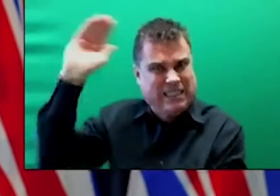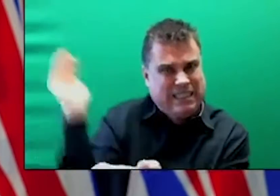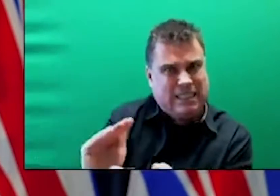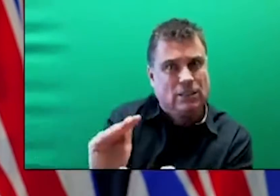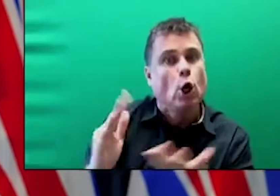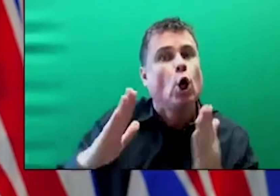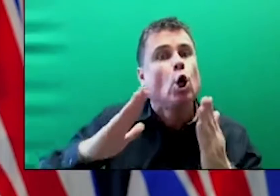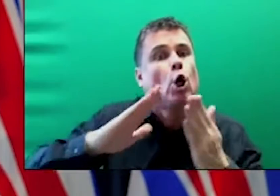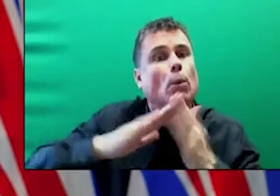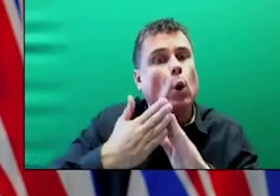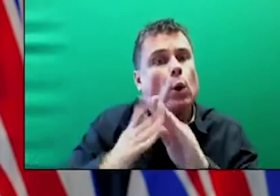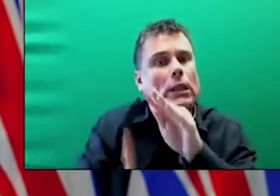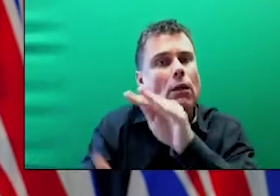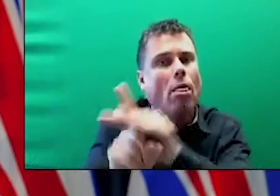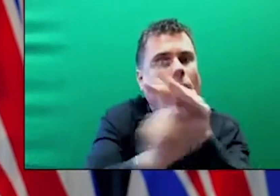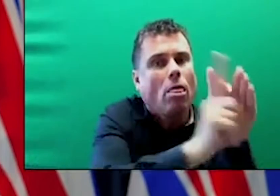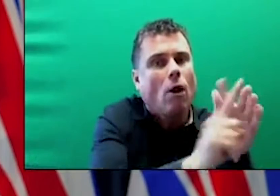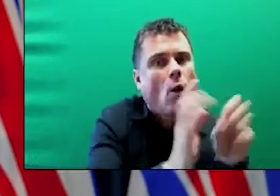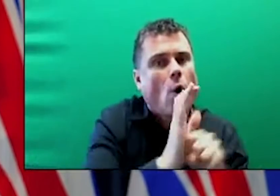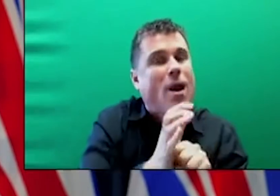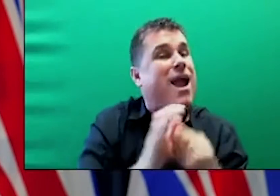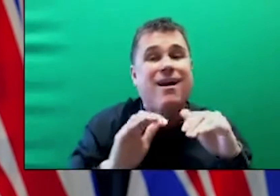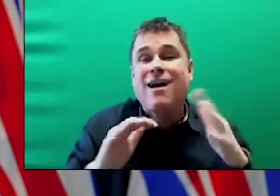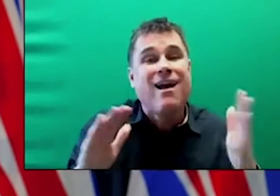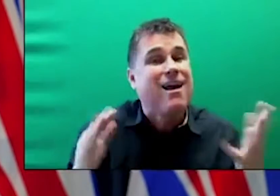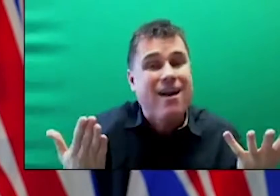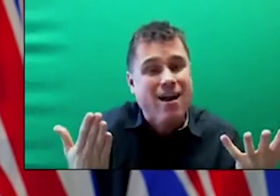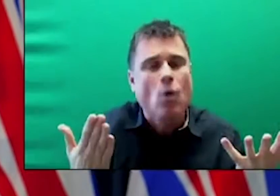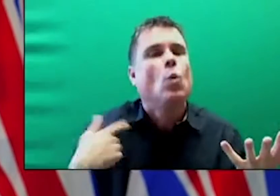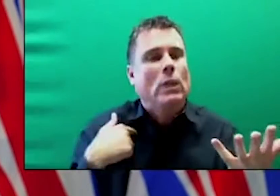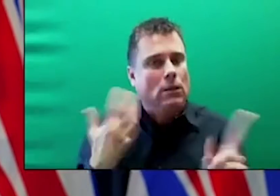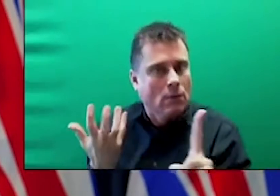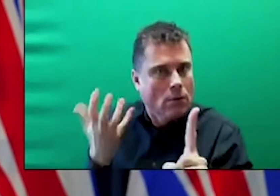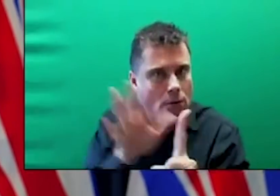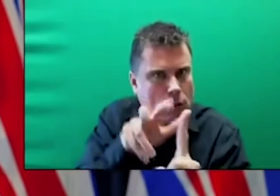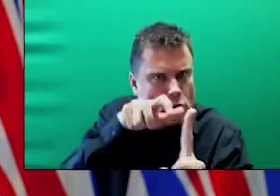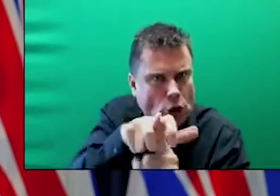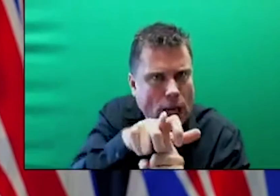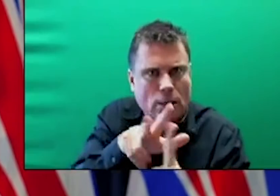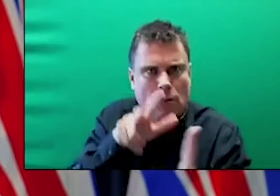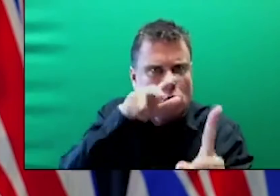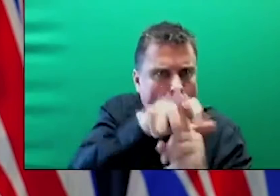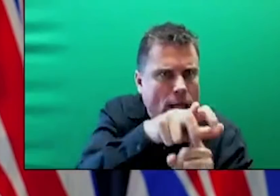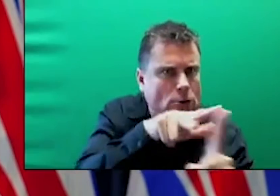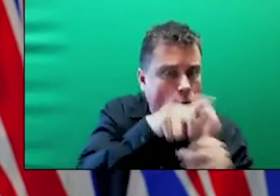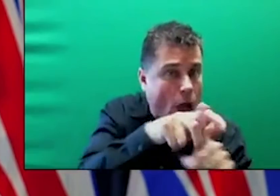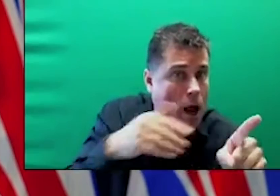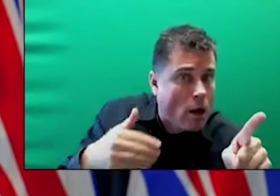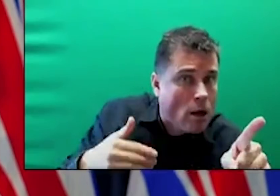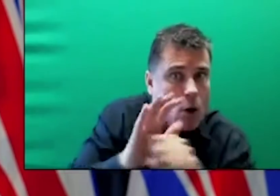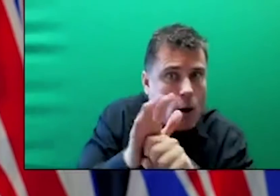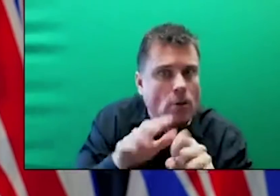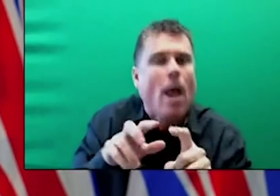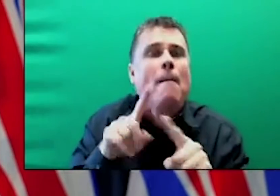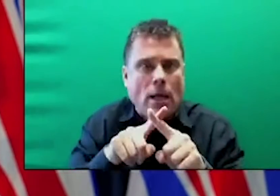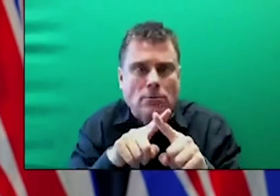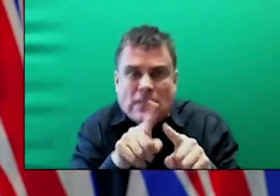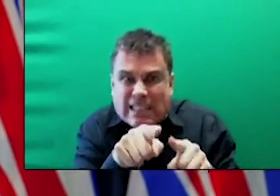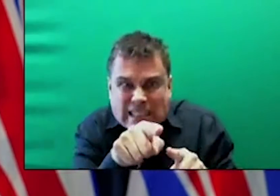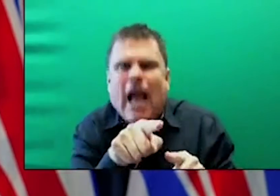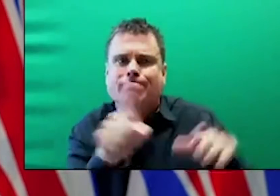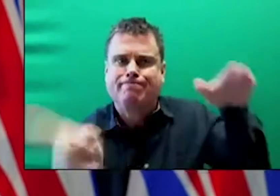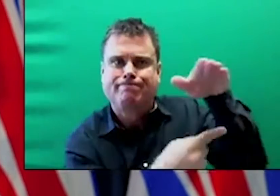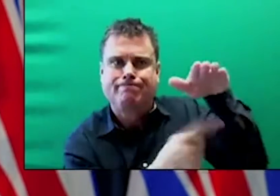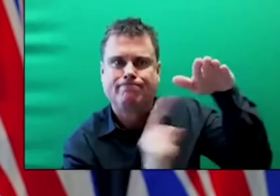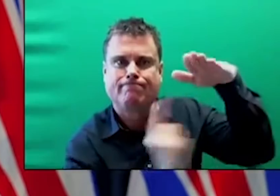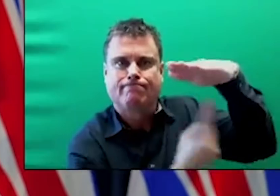have to. That's our biggest hope, is that people will listen and they will abide by these rules that all British Columbians, or the vast majority, have